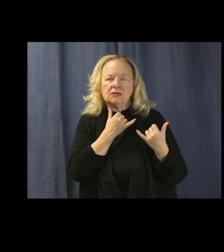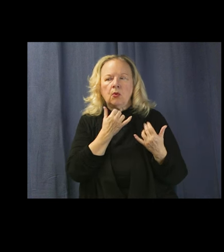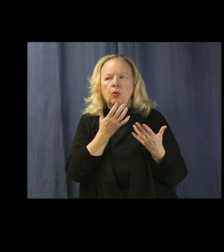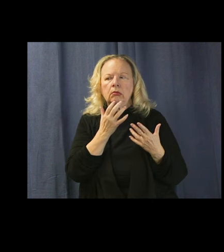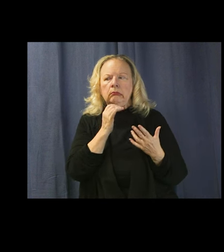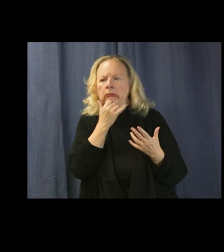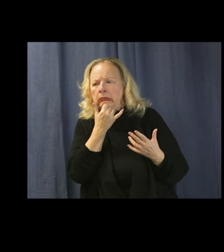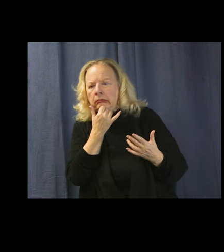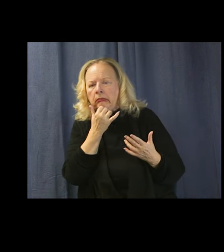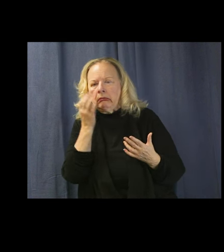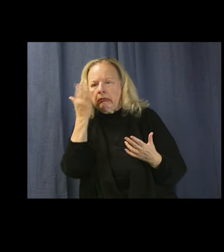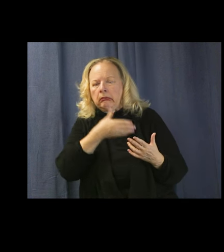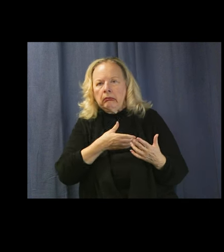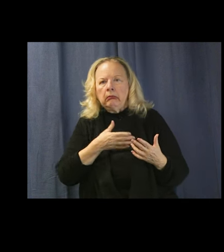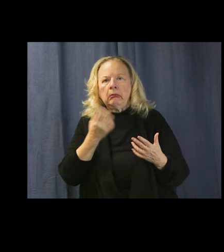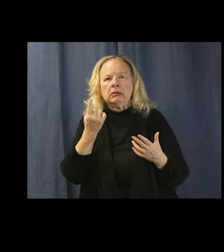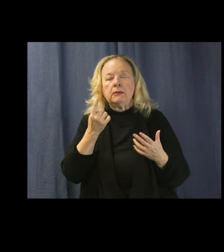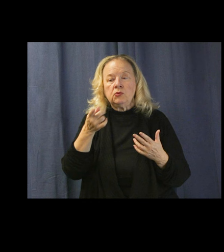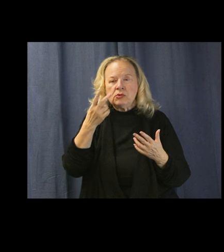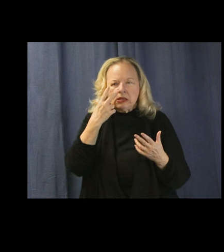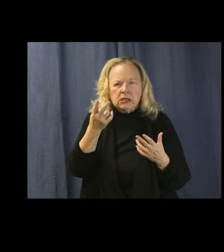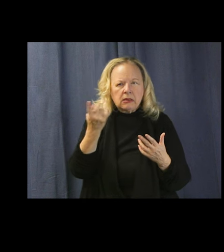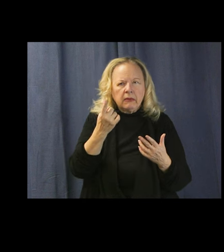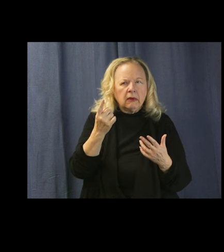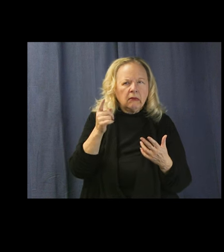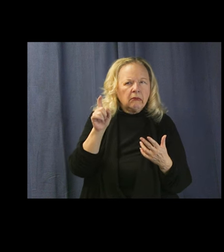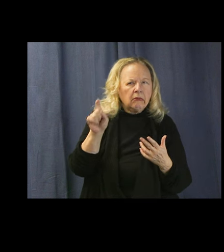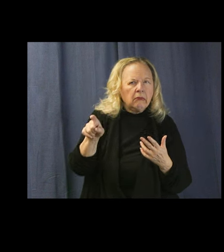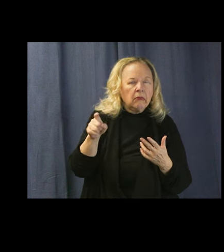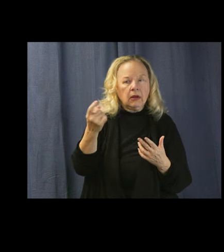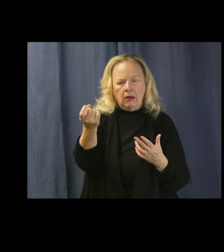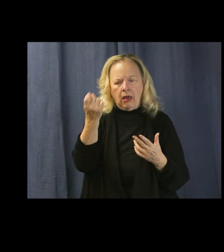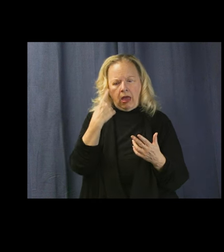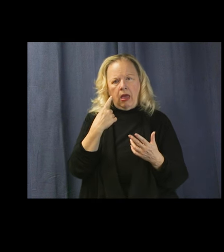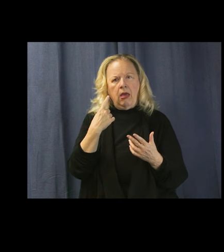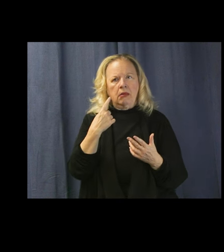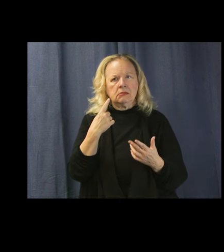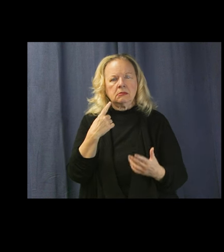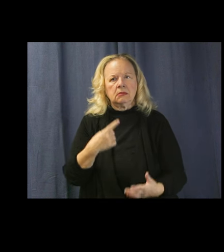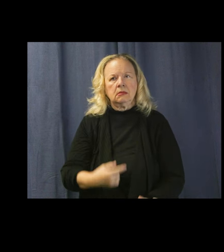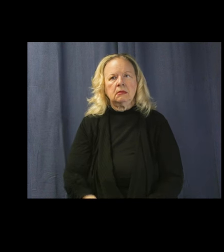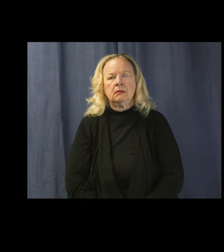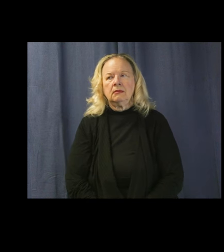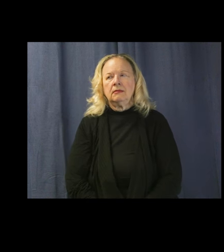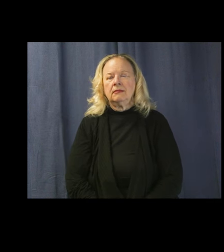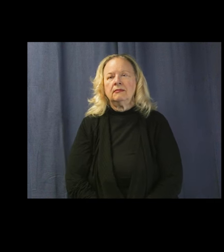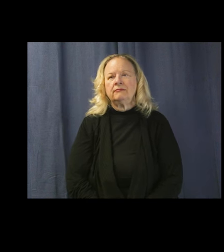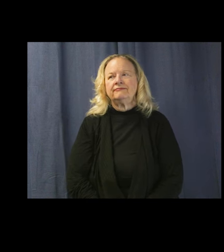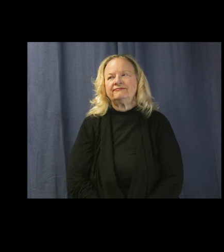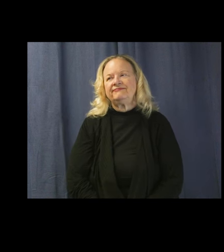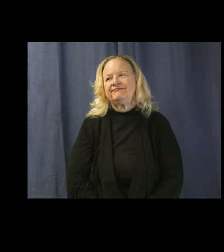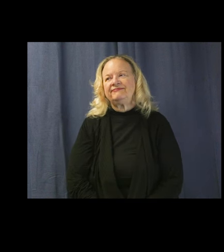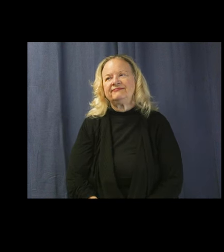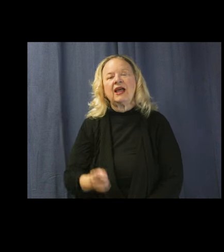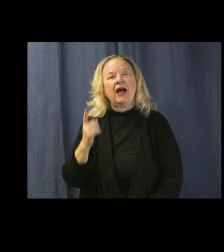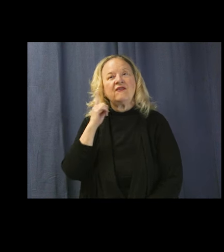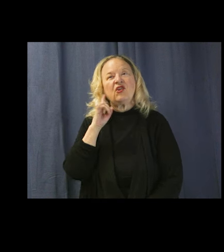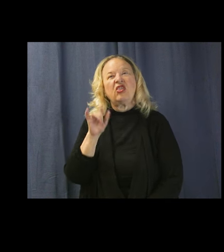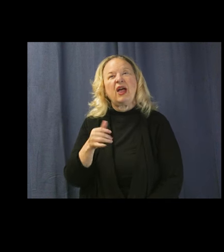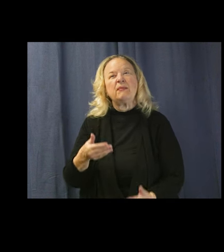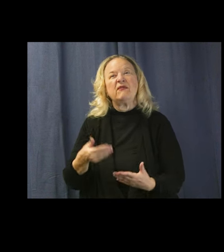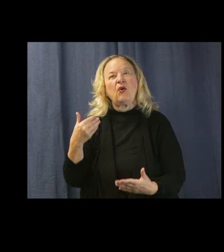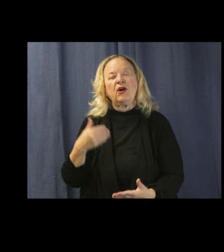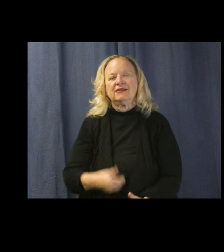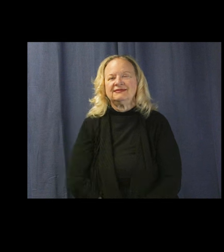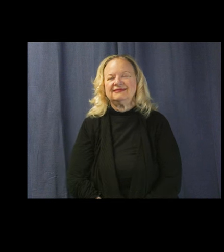So if any of you out there see something, say something. That's a thing I've heard before. But anyway, we want